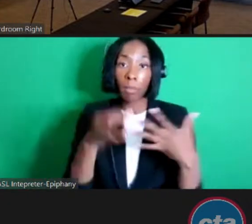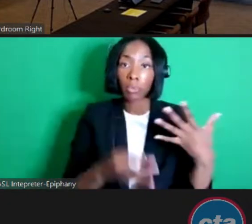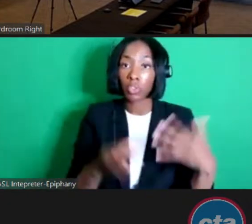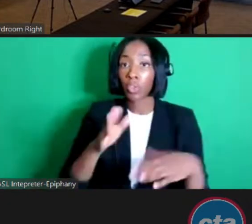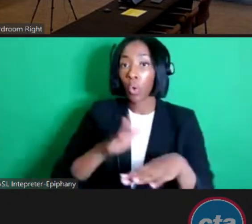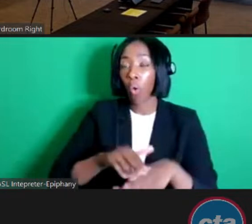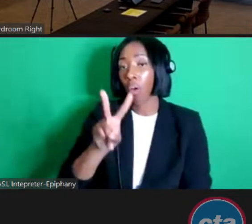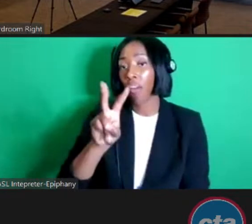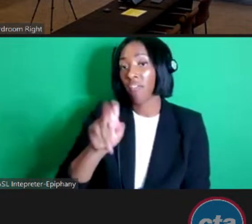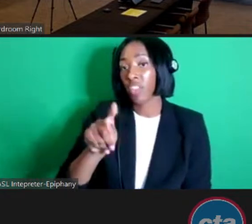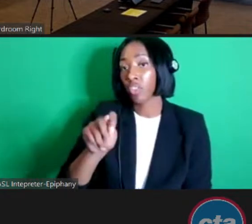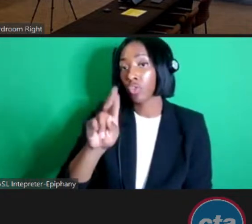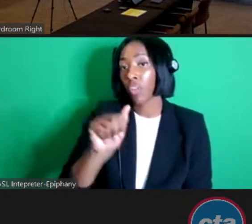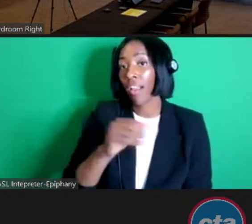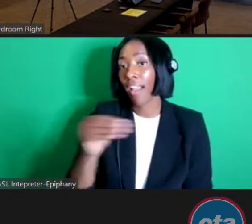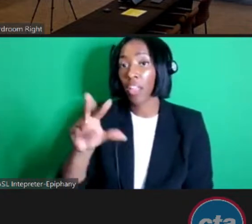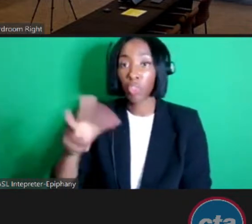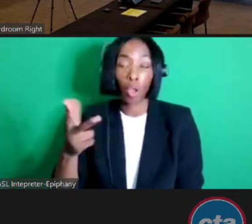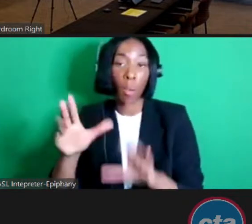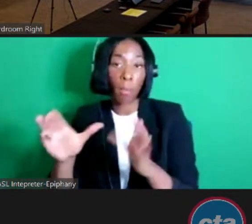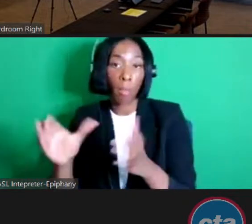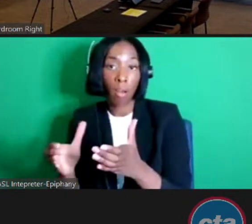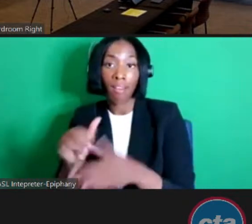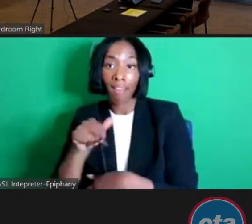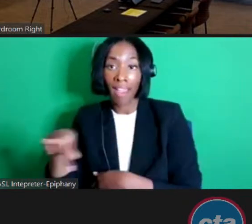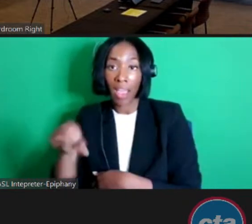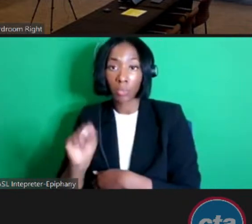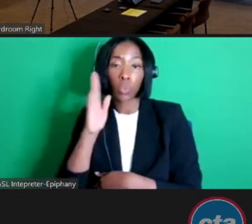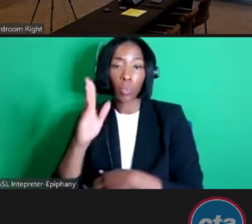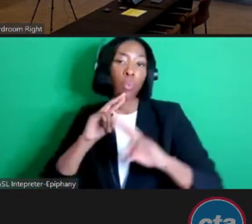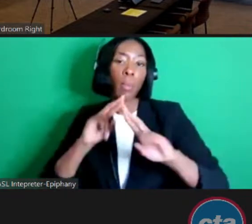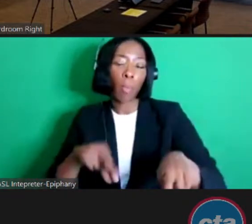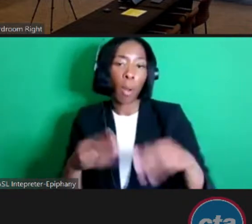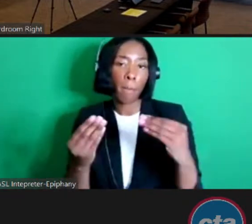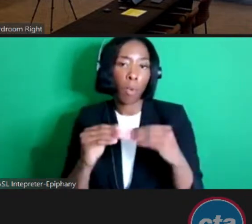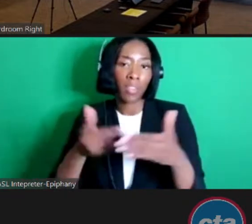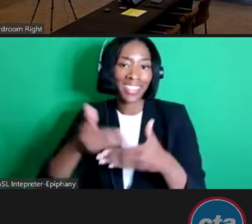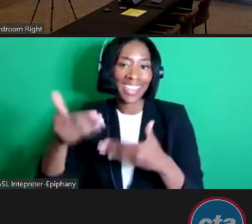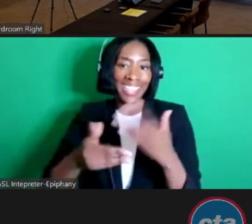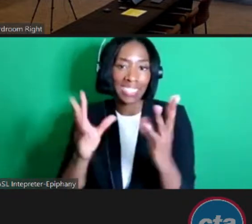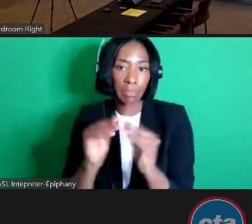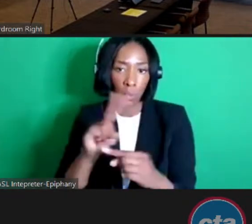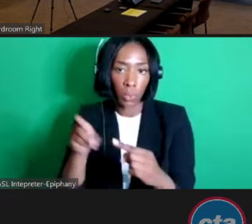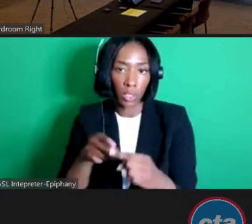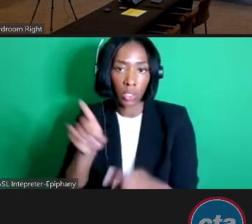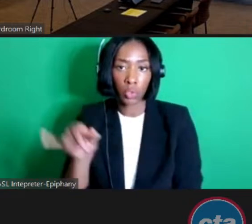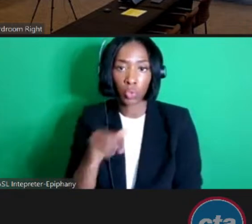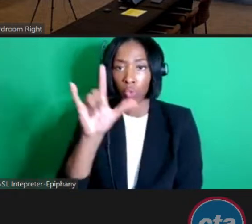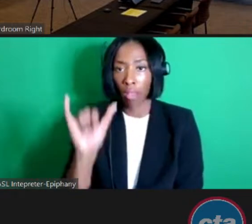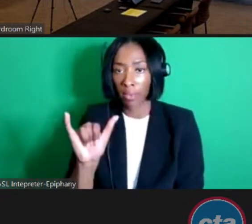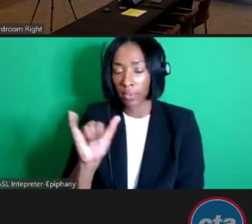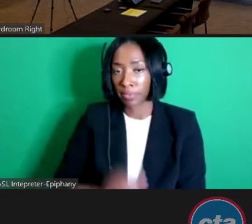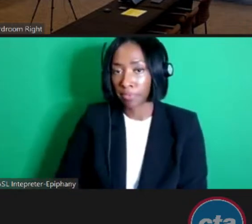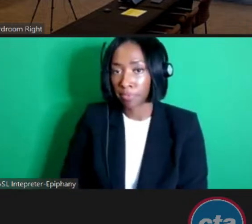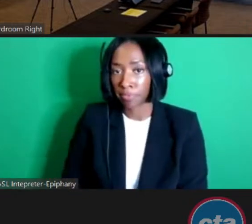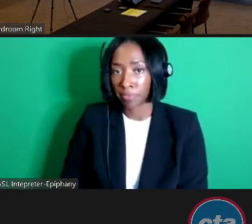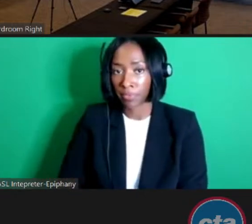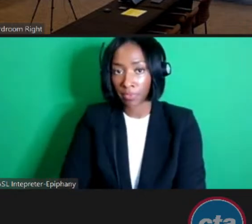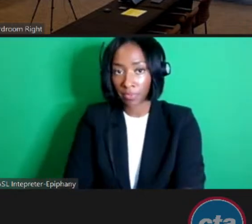third-party transit apps. We will report more on this topic at the next ADA advisory meeting in July. Oh,